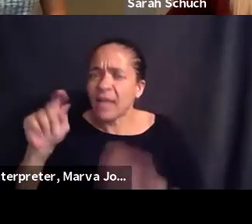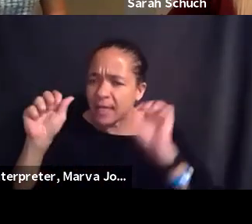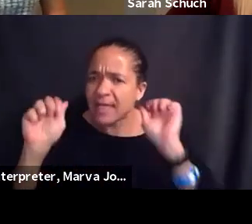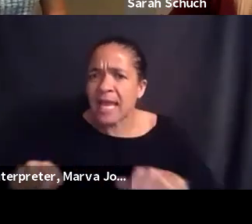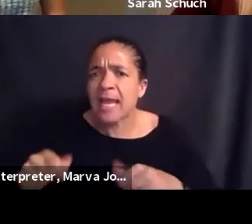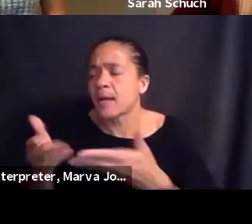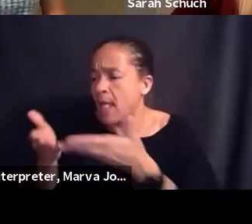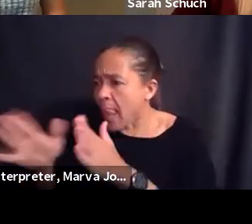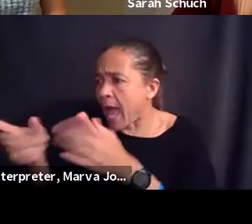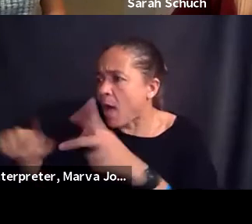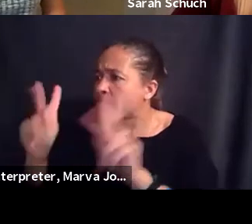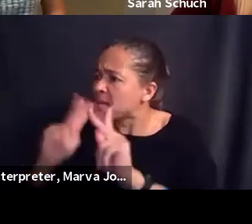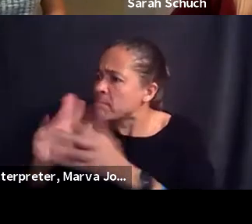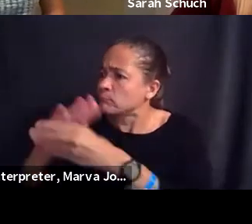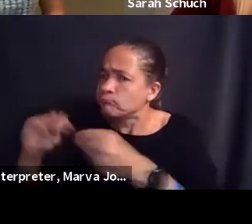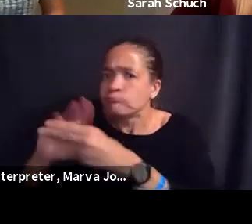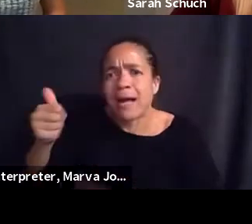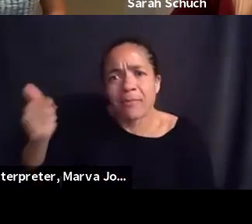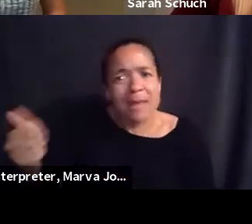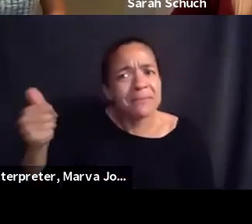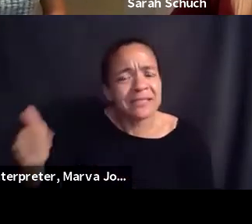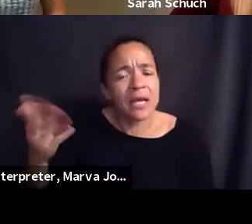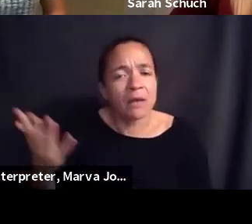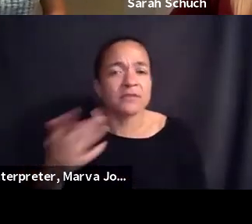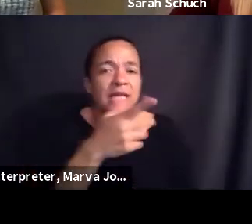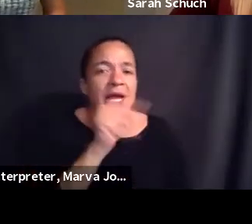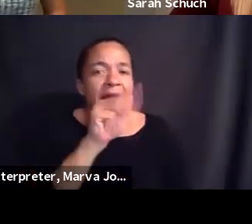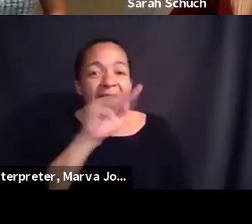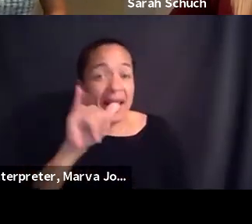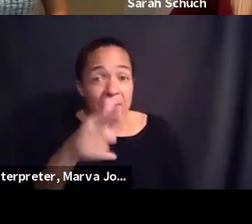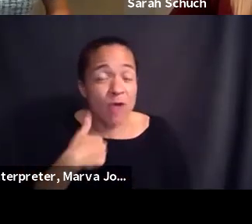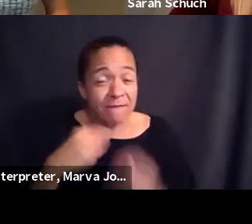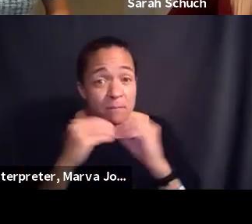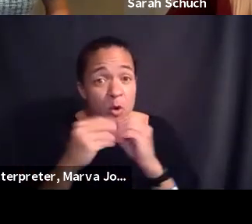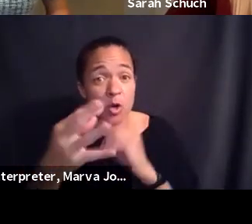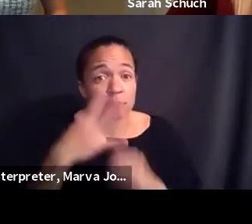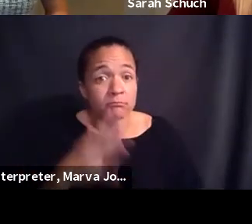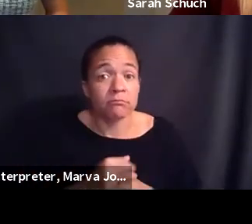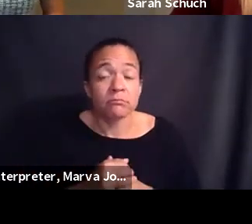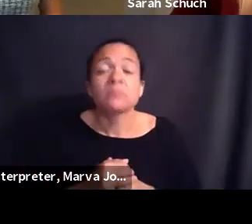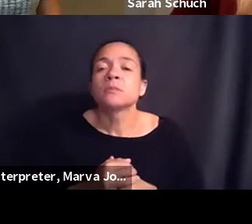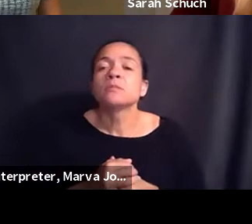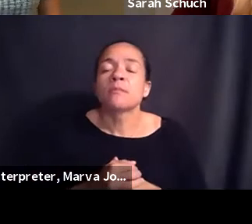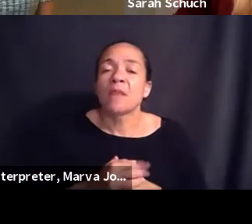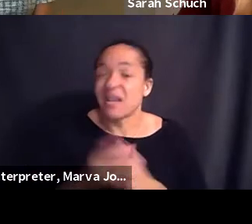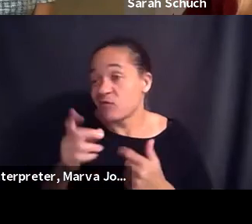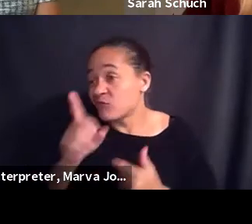tell a little bit of their story. Amy, I don't know if you have some more input to that. Yeah, no, I mean, that's basically it. I